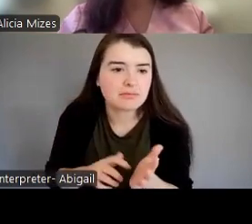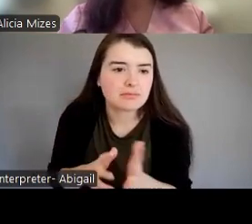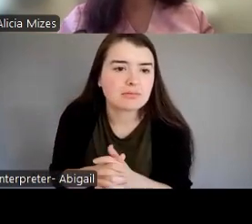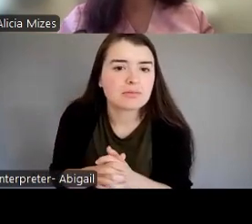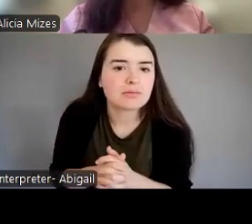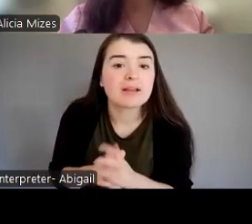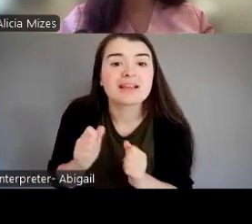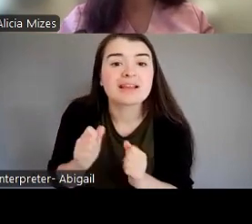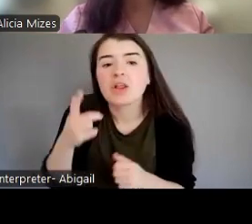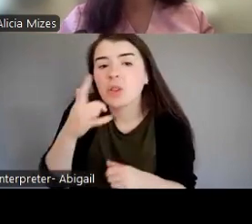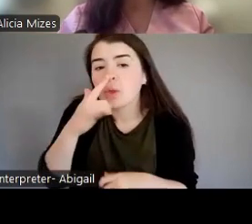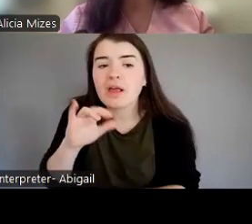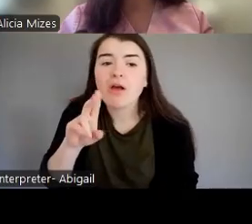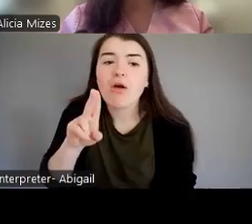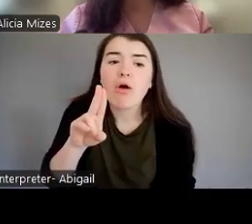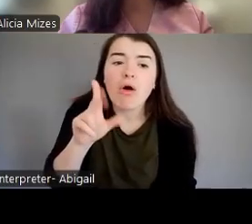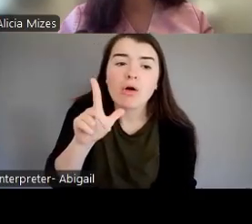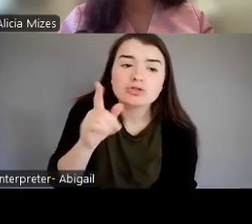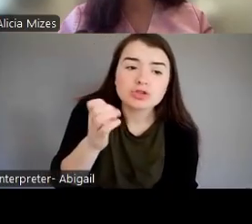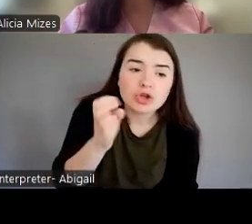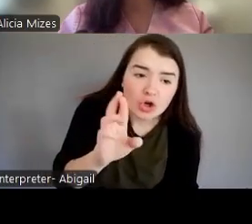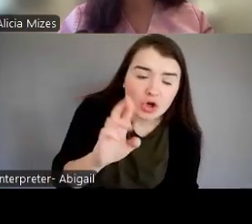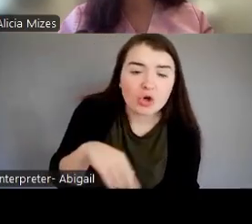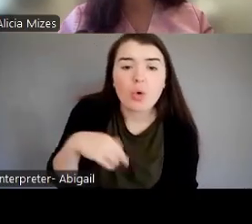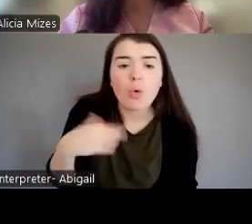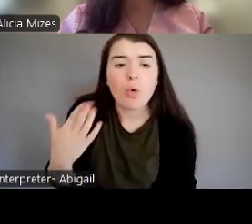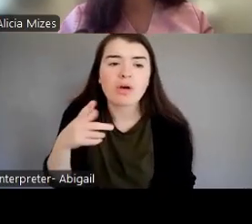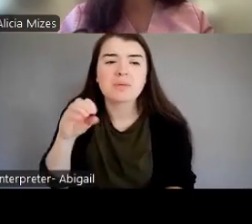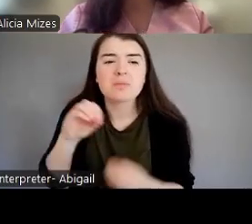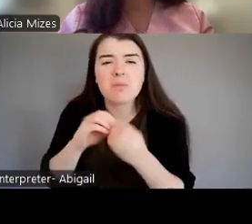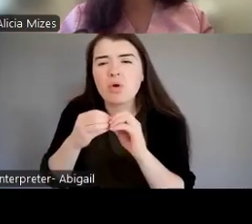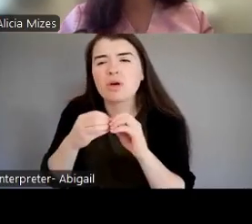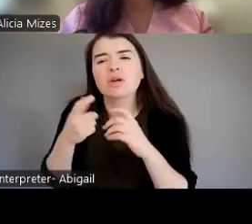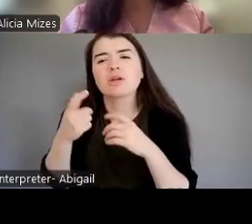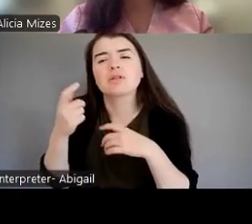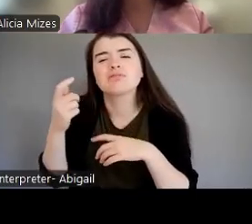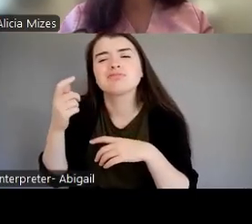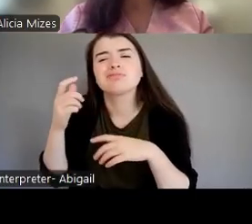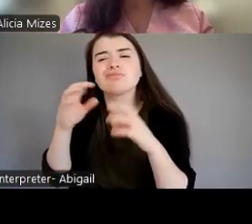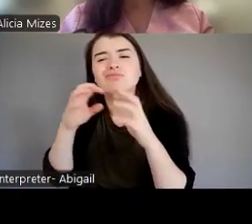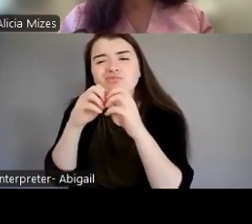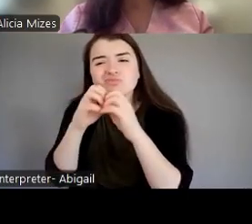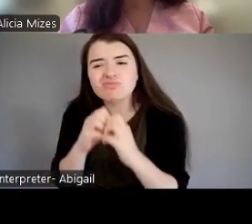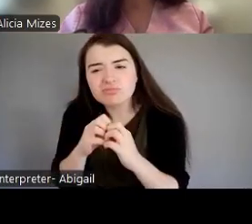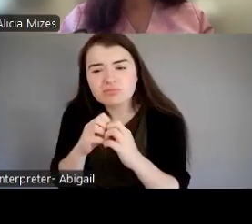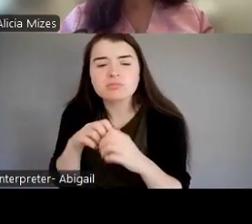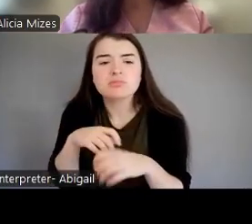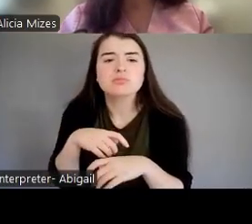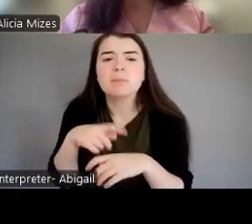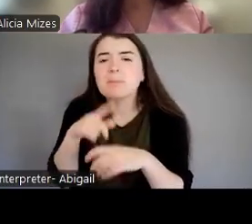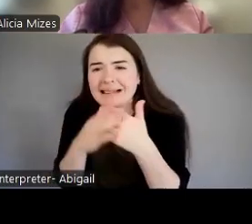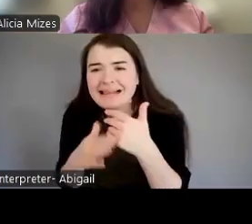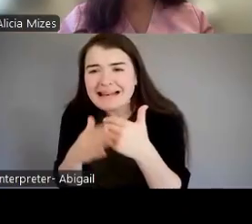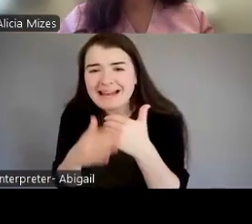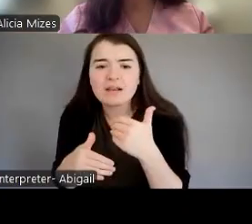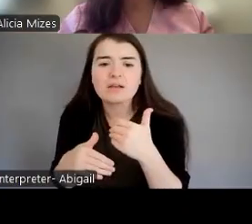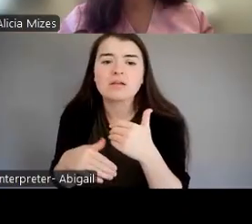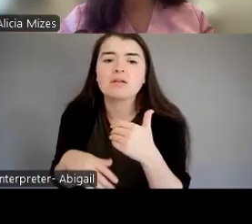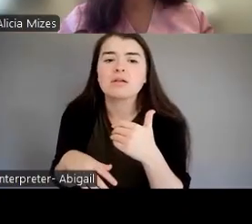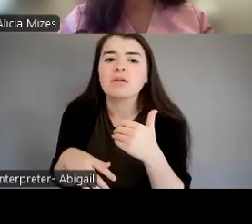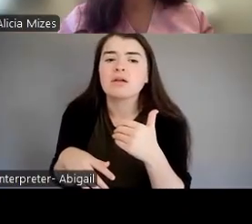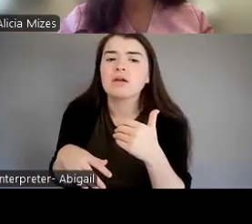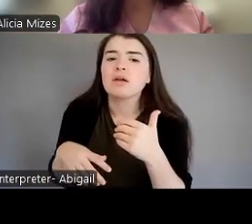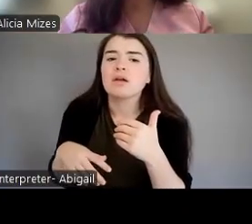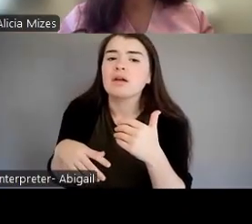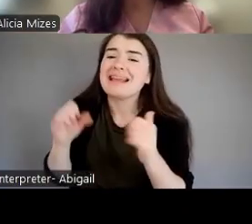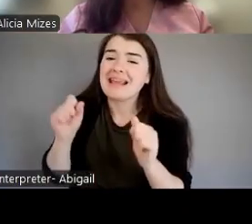as an ulcer. It can appear to be eroded. It can often appear and be bleeding, and it does present in darker skin patients